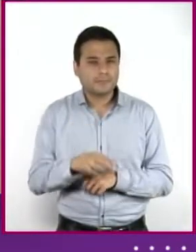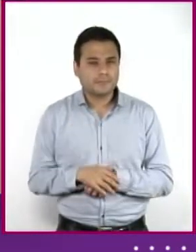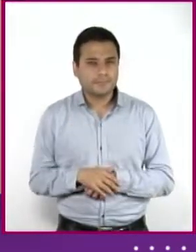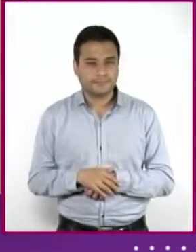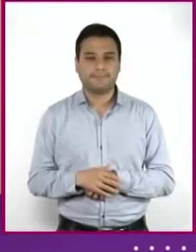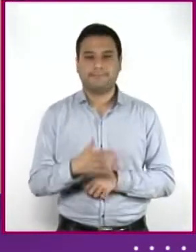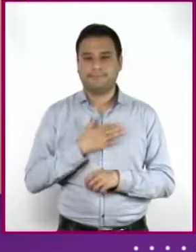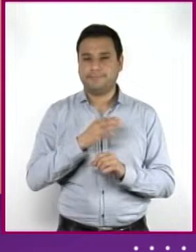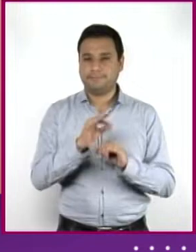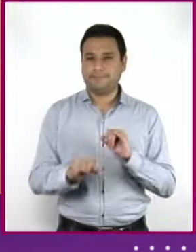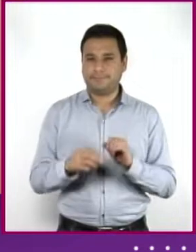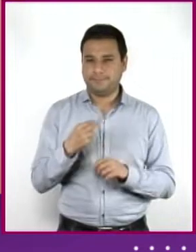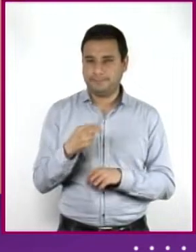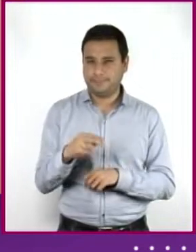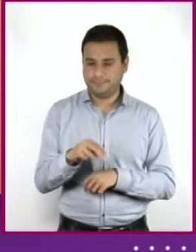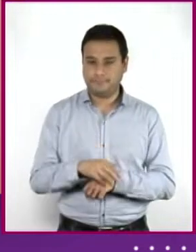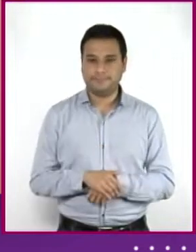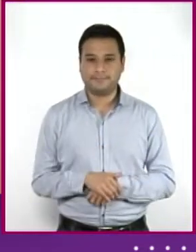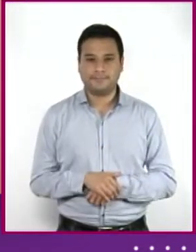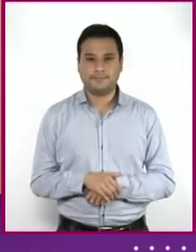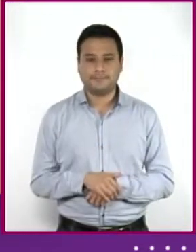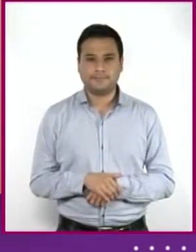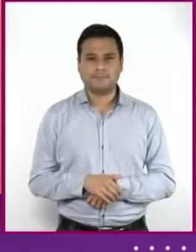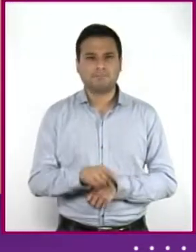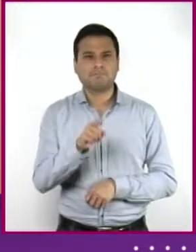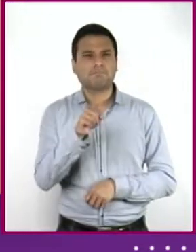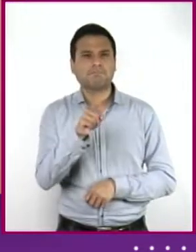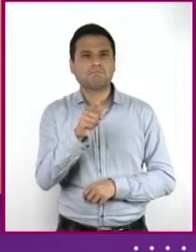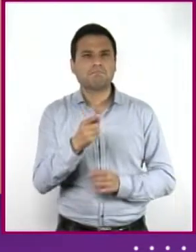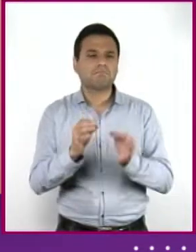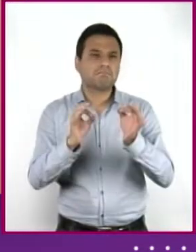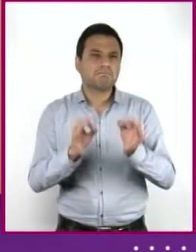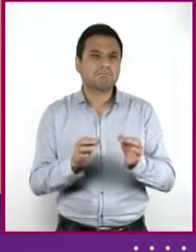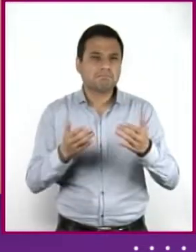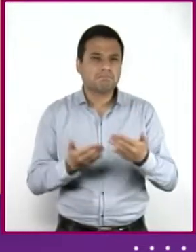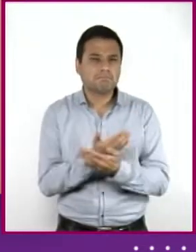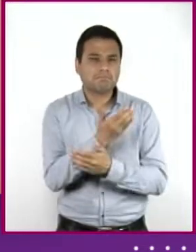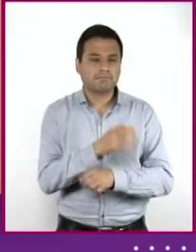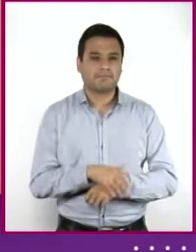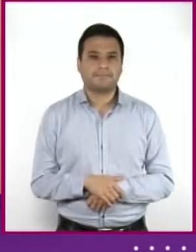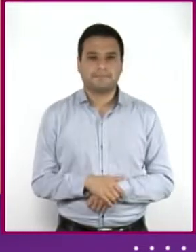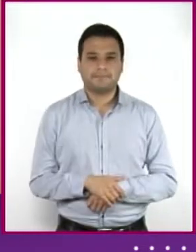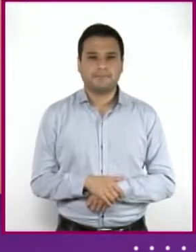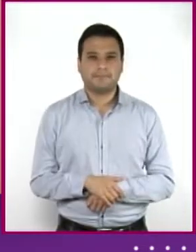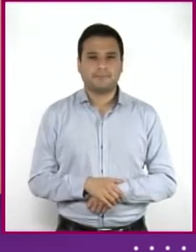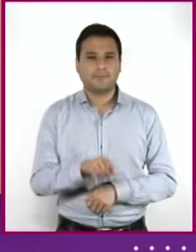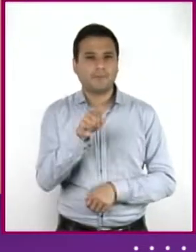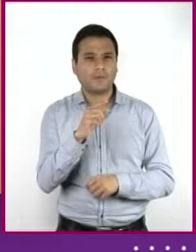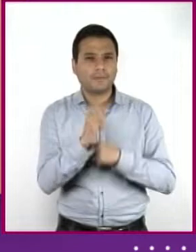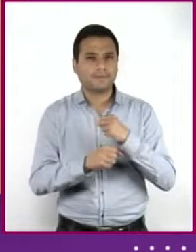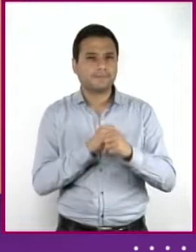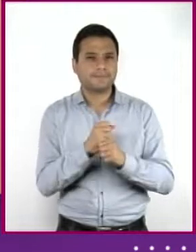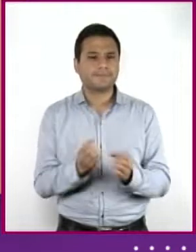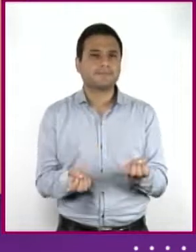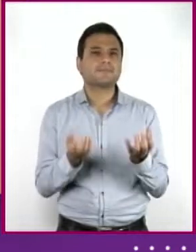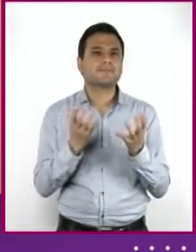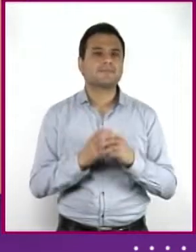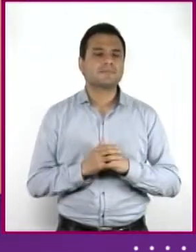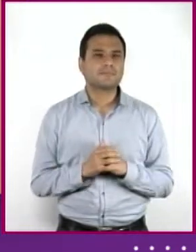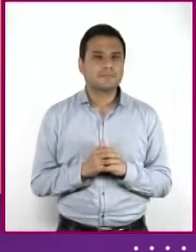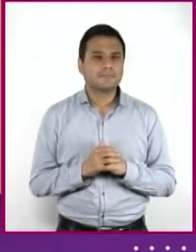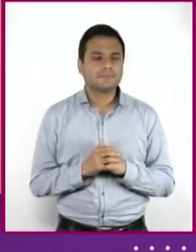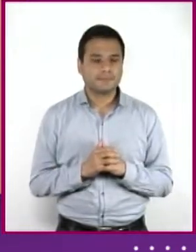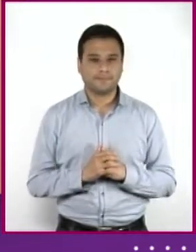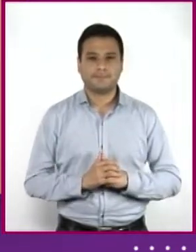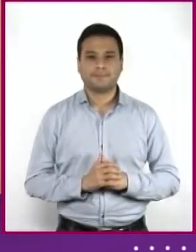last name is... Where are you from? I'm from... How old are you? I